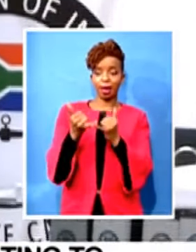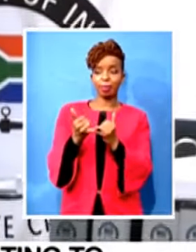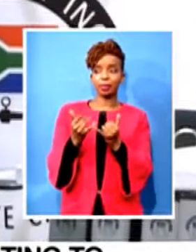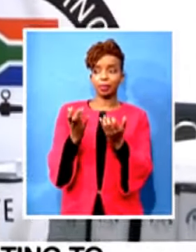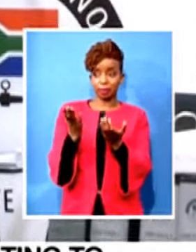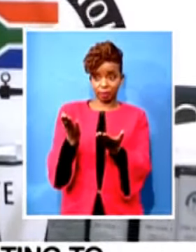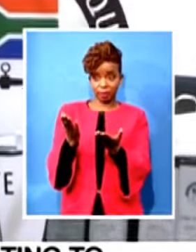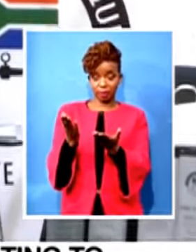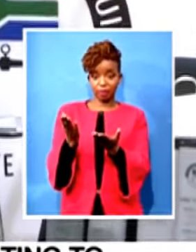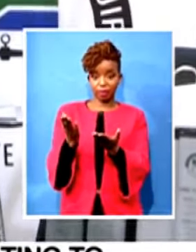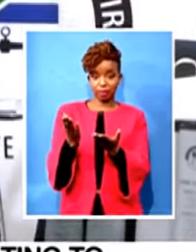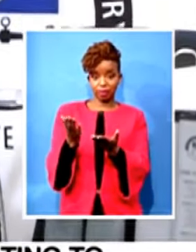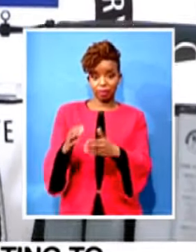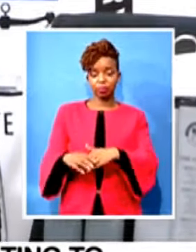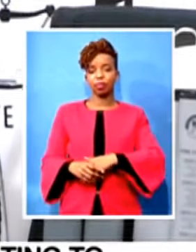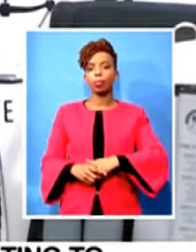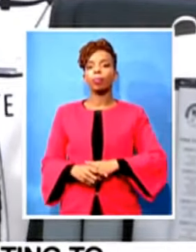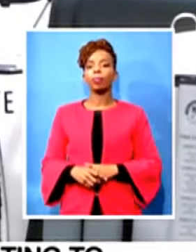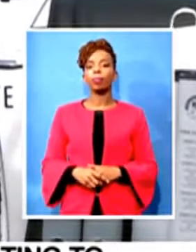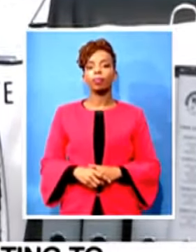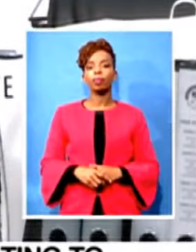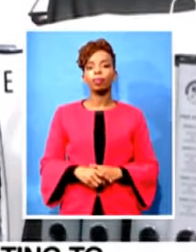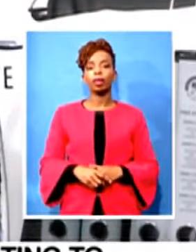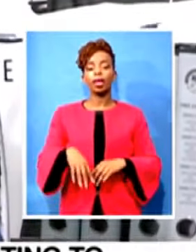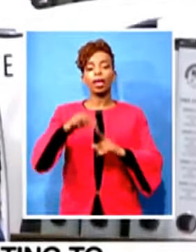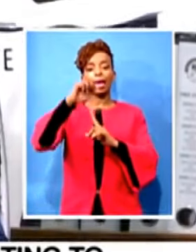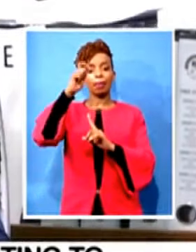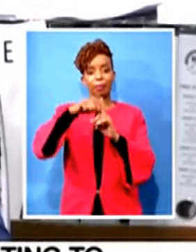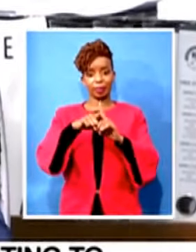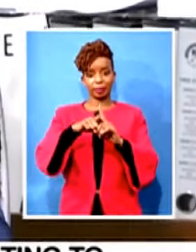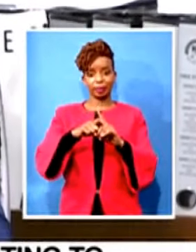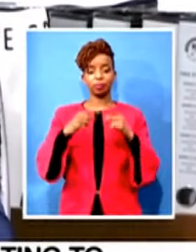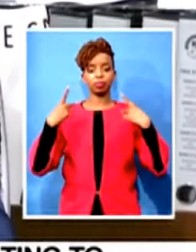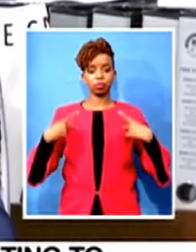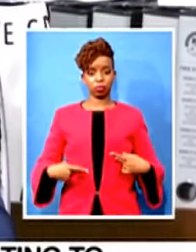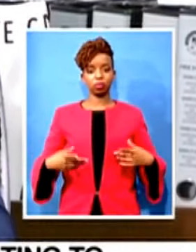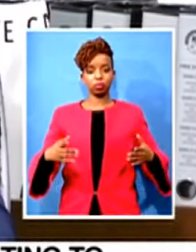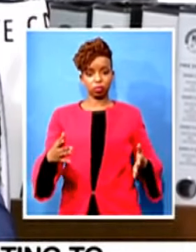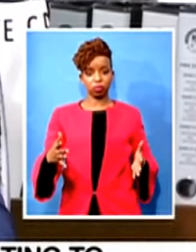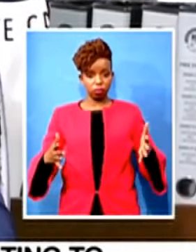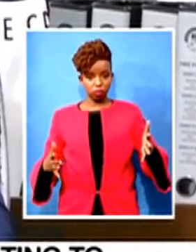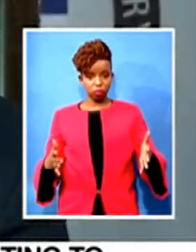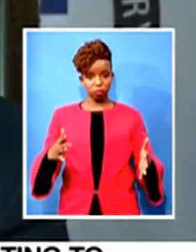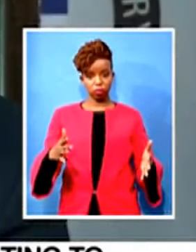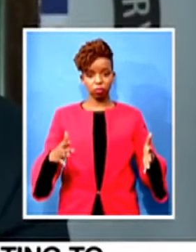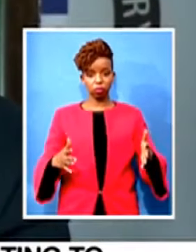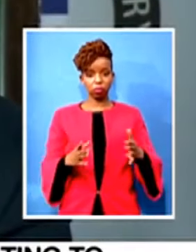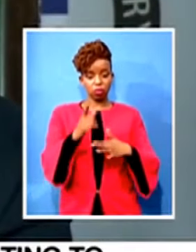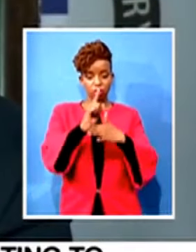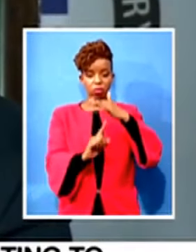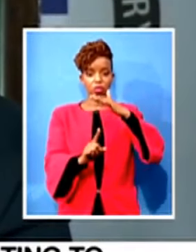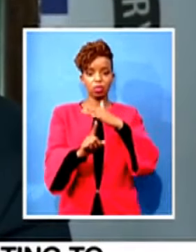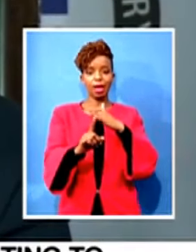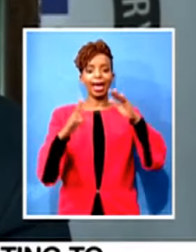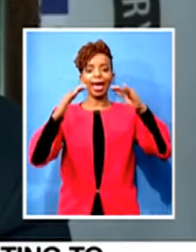goes to the house but does not need to enter the house,